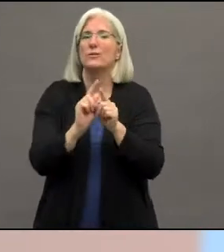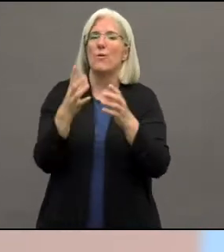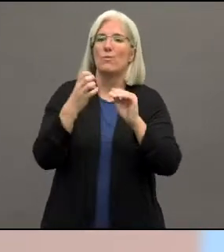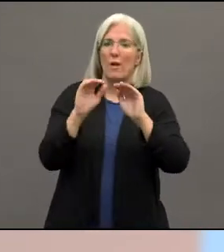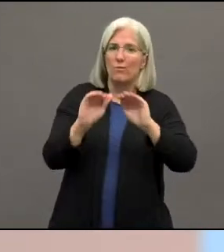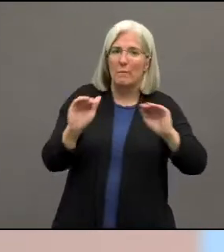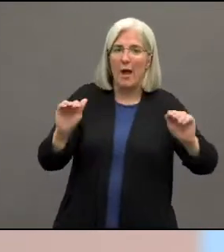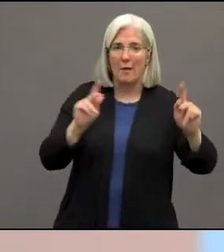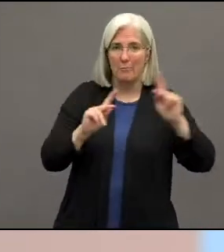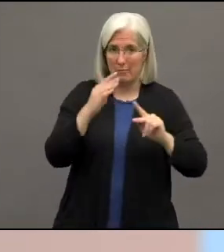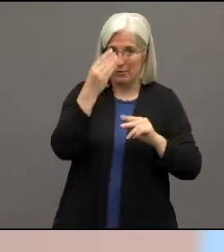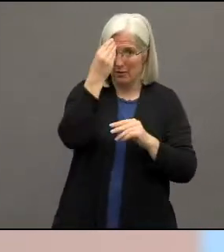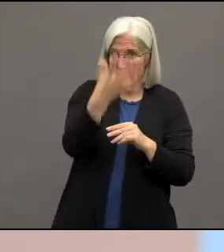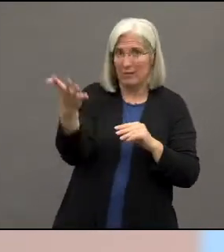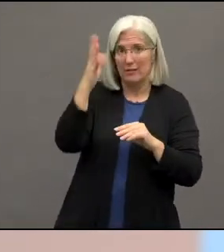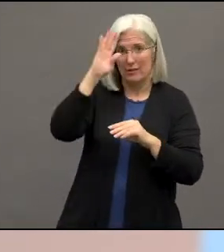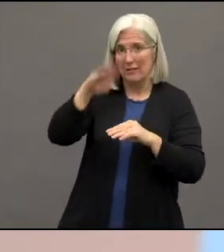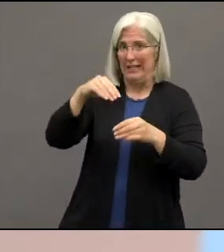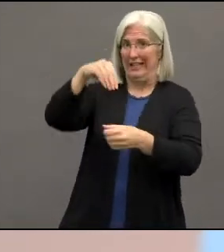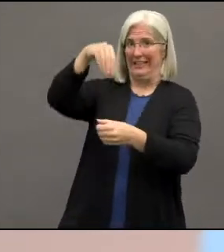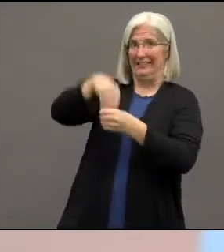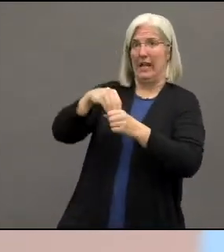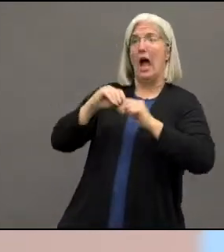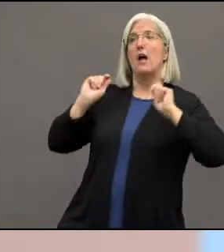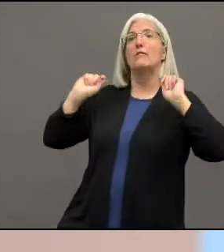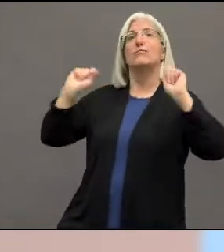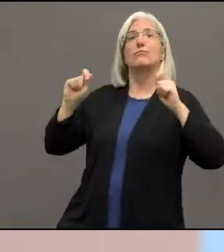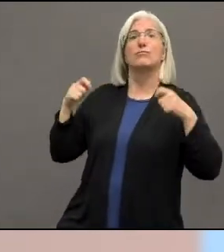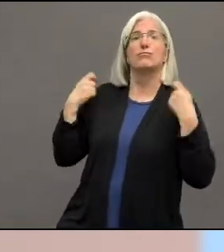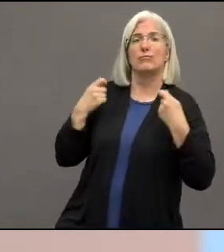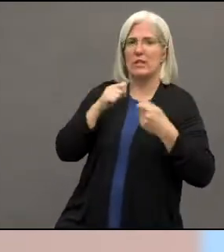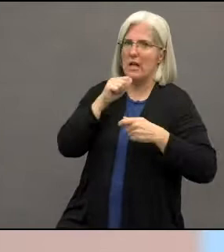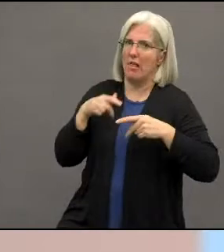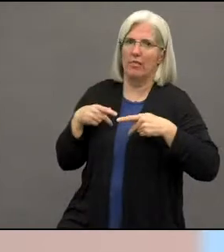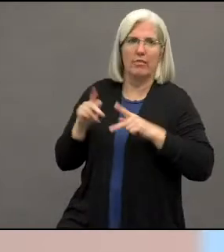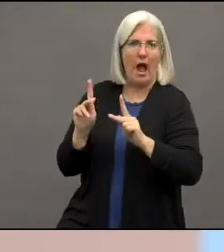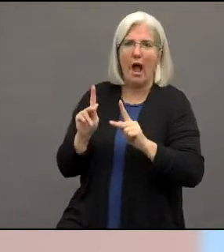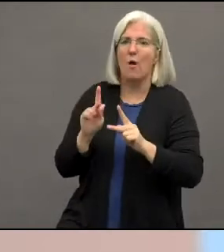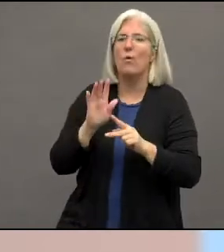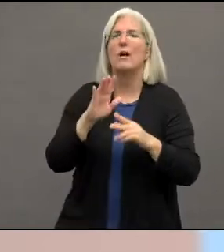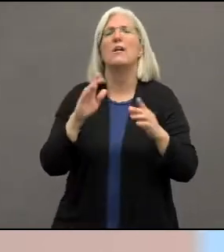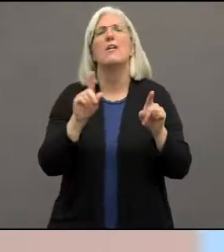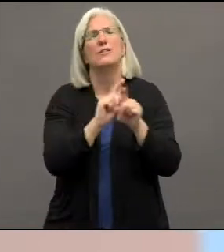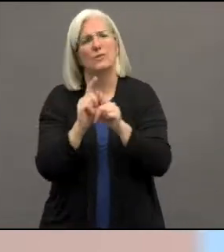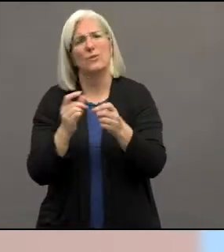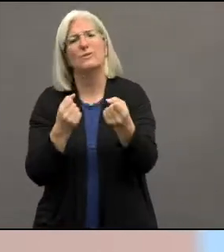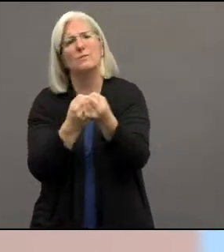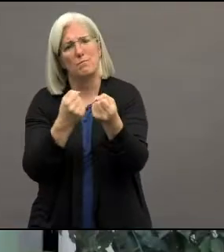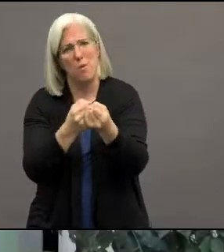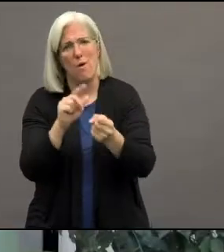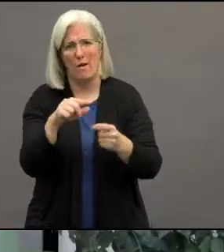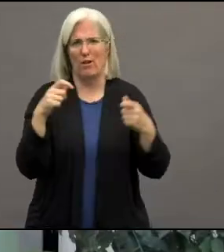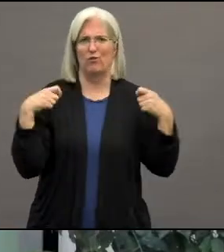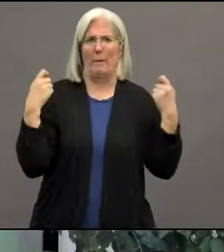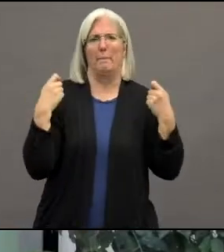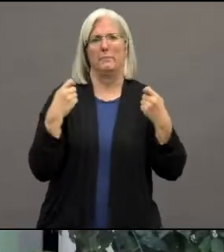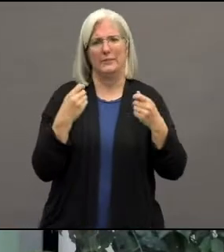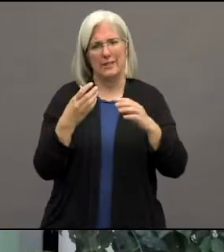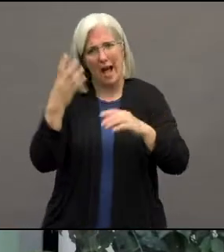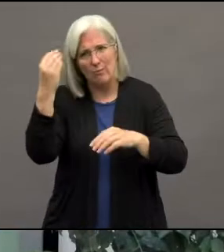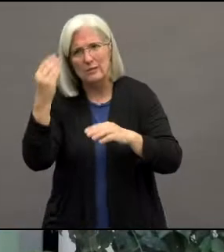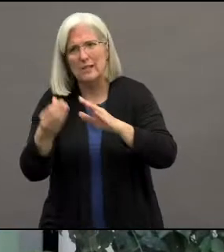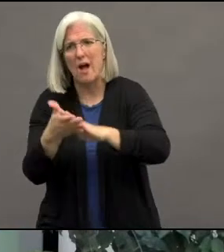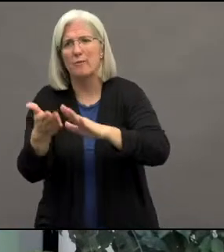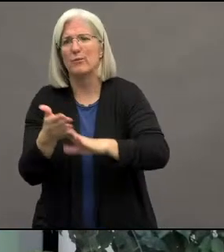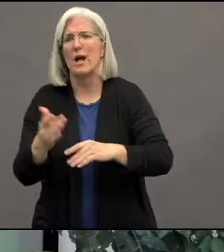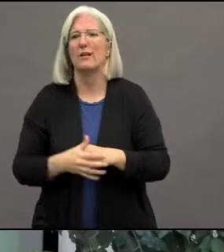allowed. And we feel very supportive of this businesses as well. Swimming pools. Swimming